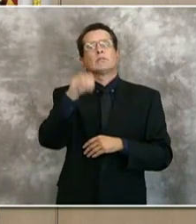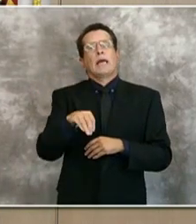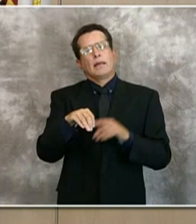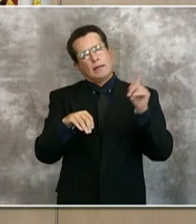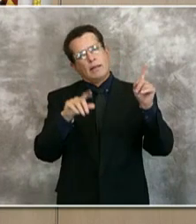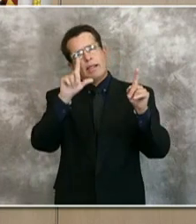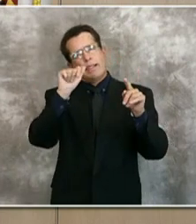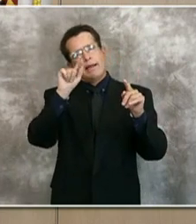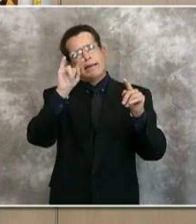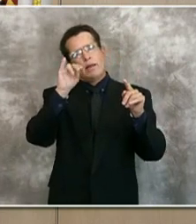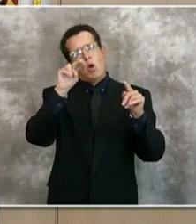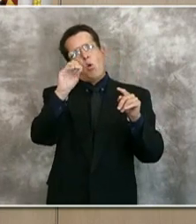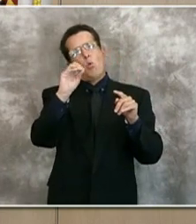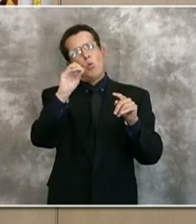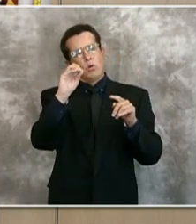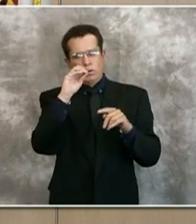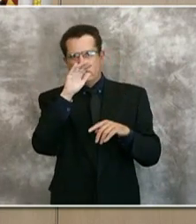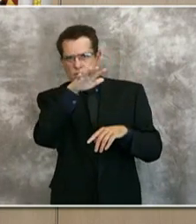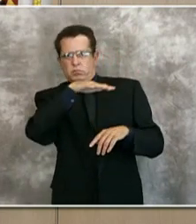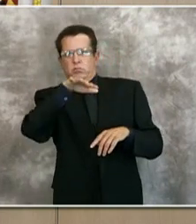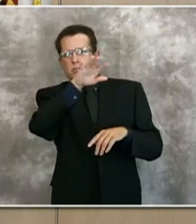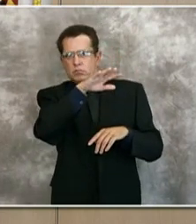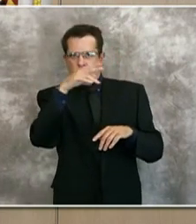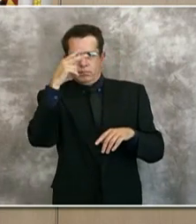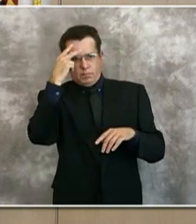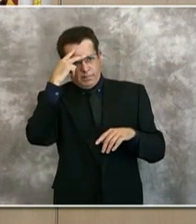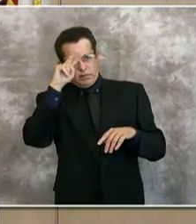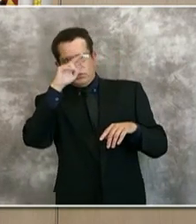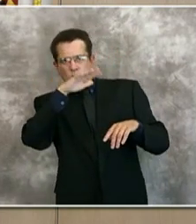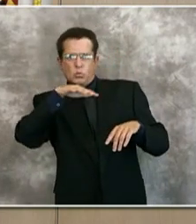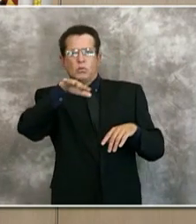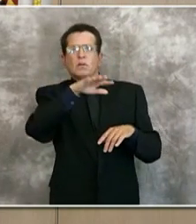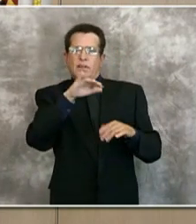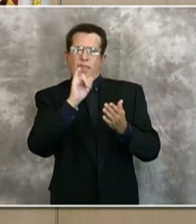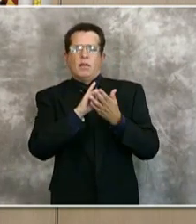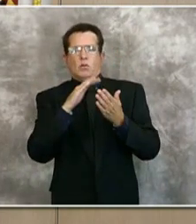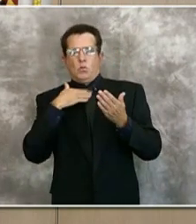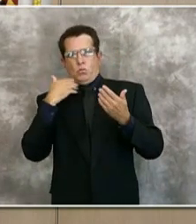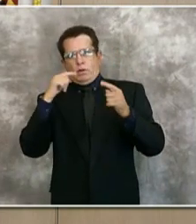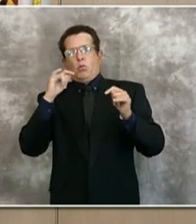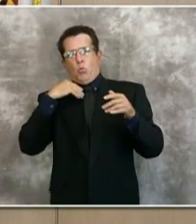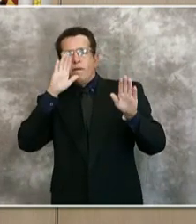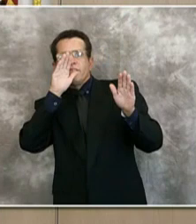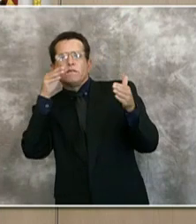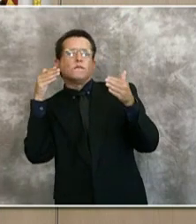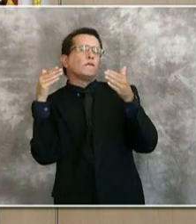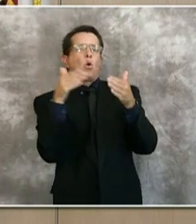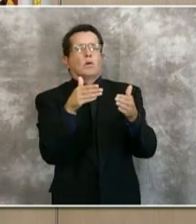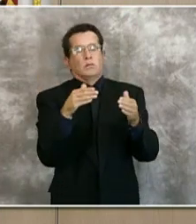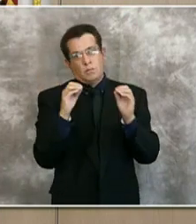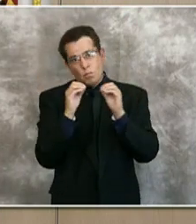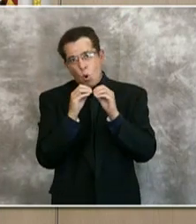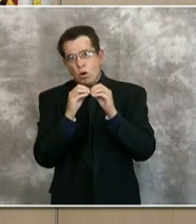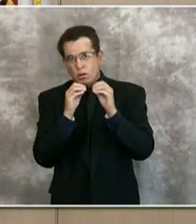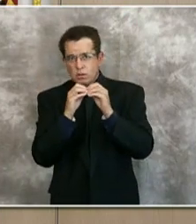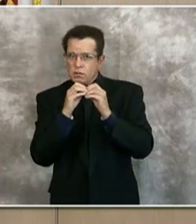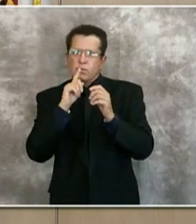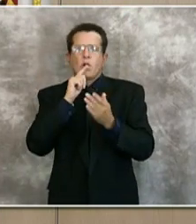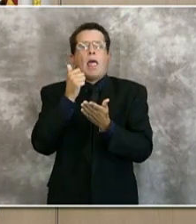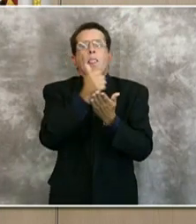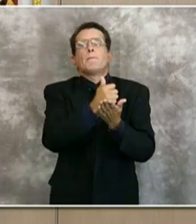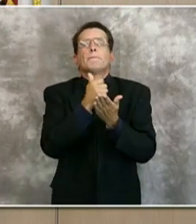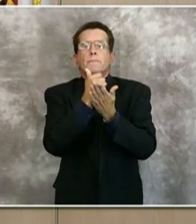population. So as a result of that, we've had a targeted or focused, rather,